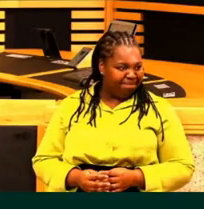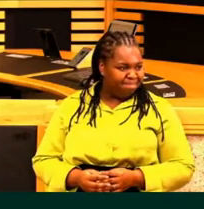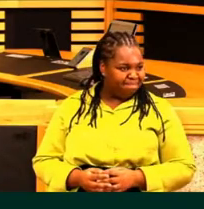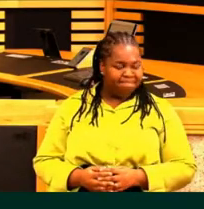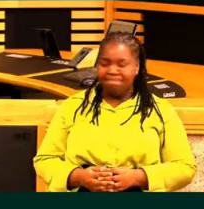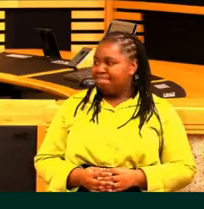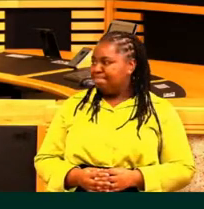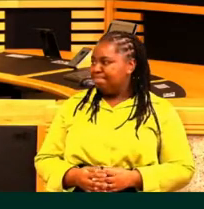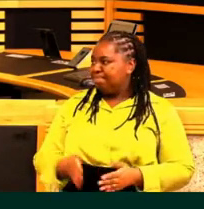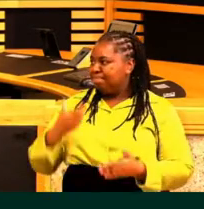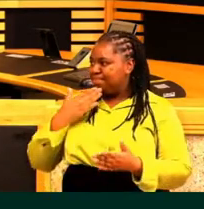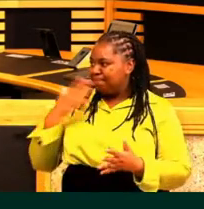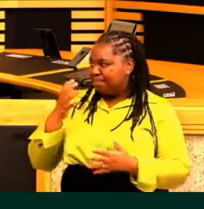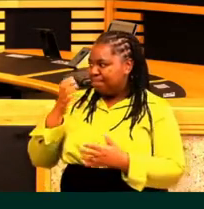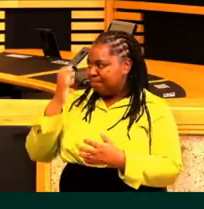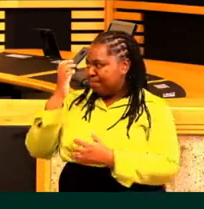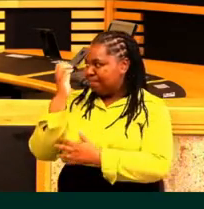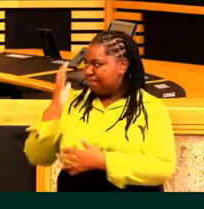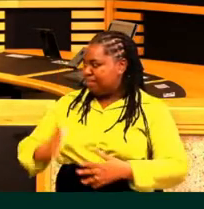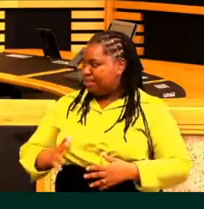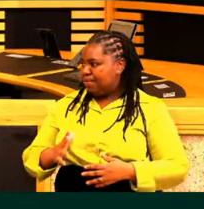your speaker